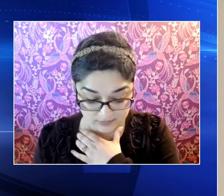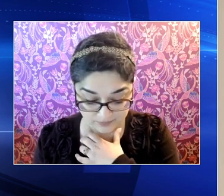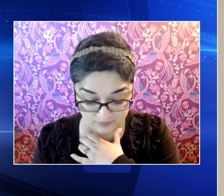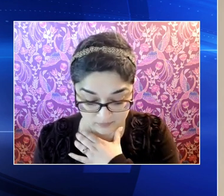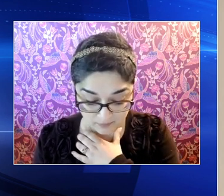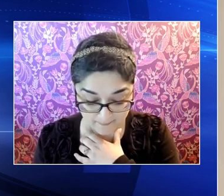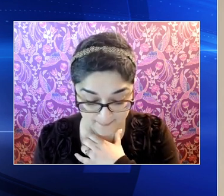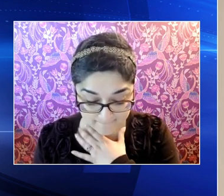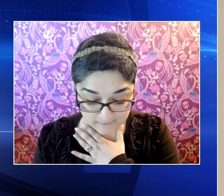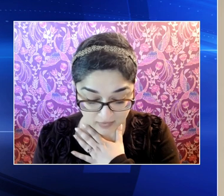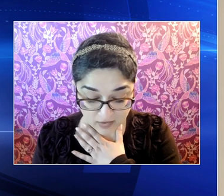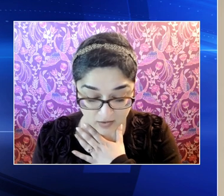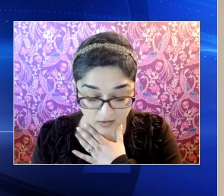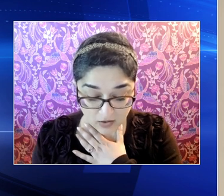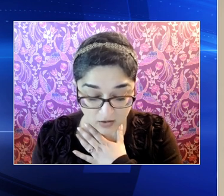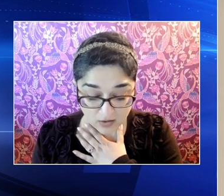£11.